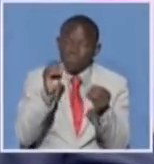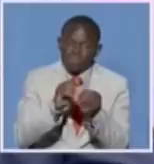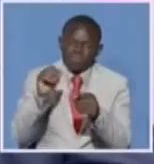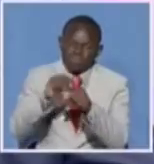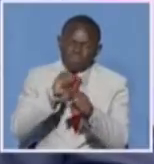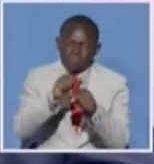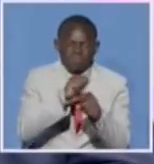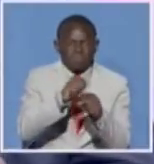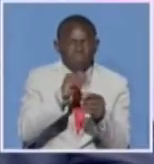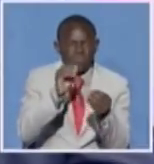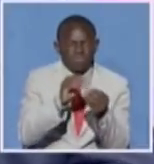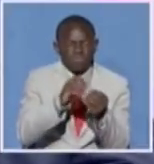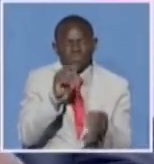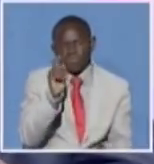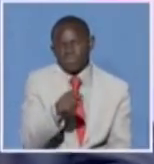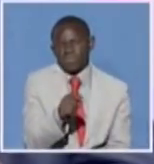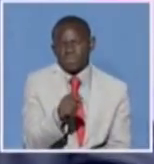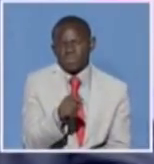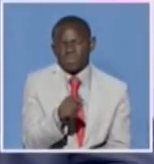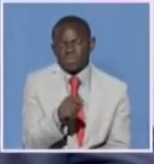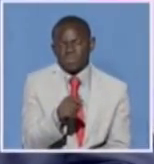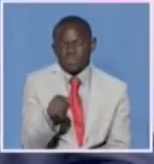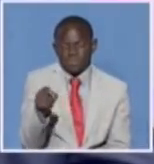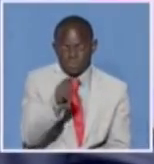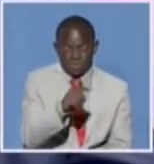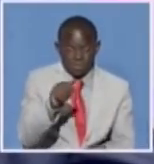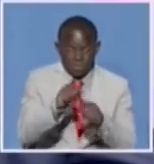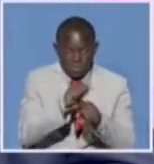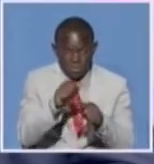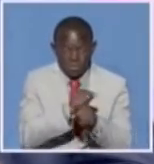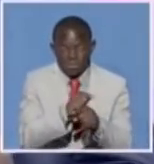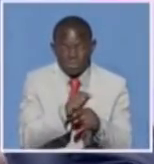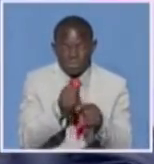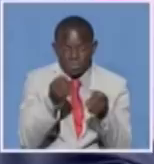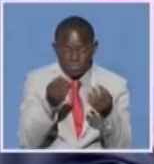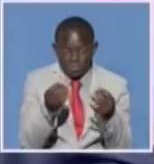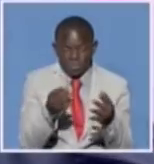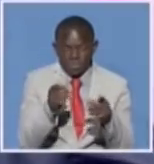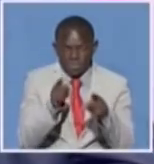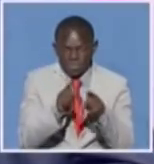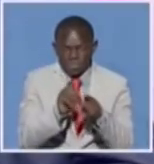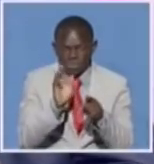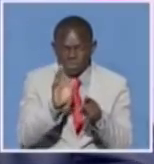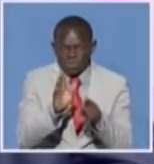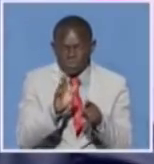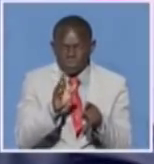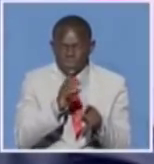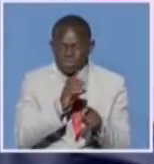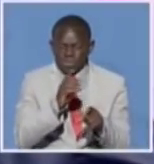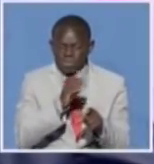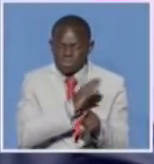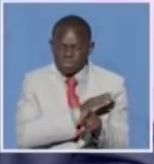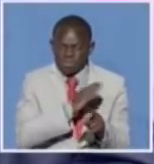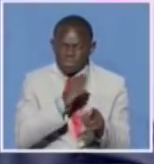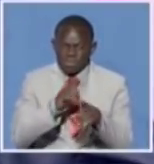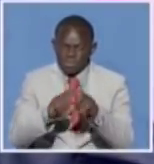in numbers, but also in the appropriate disciplines. Field. Yeah, which will enable us achieve what we